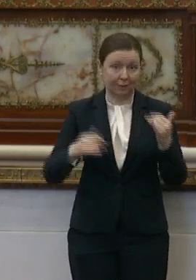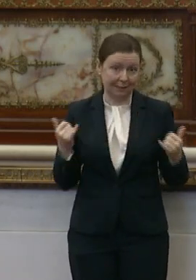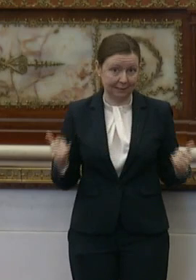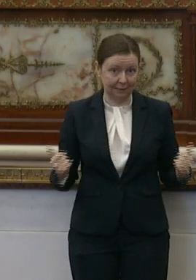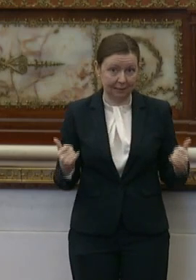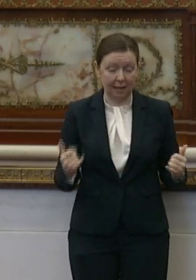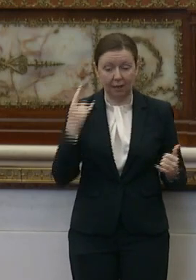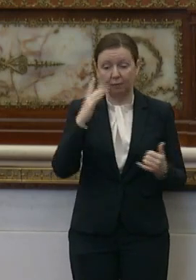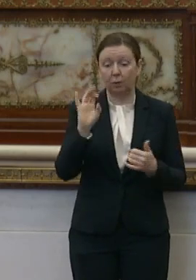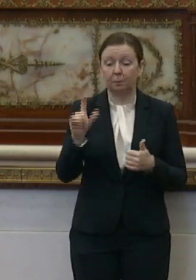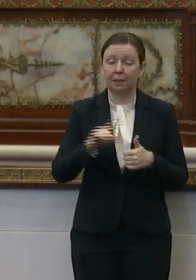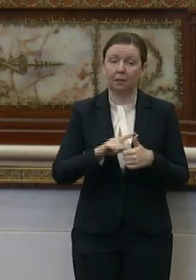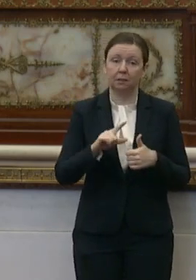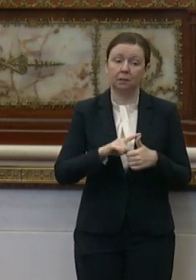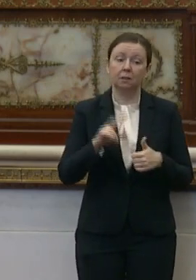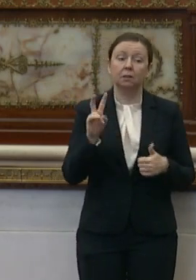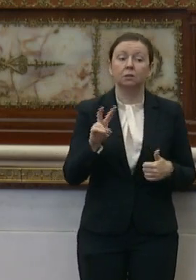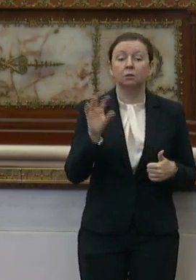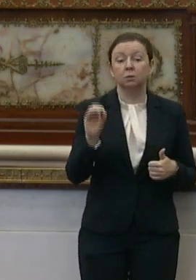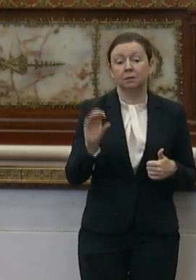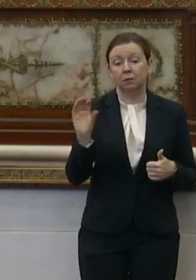this day of bill numbers